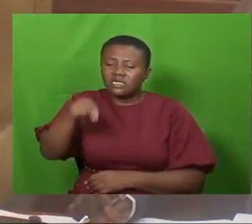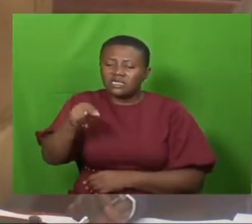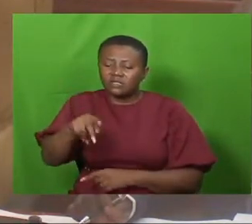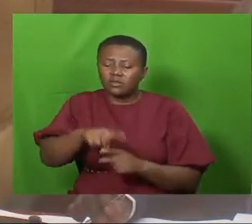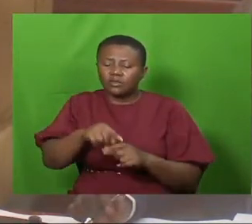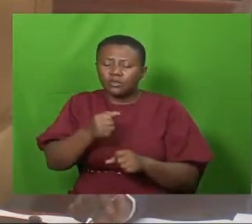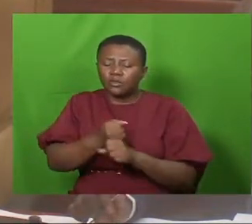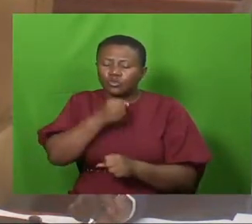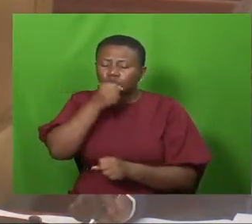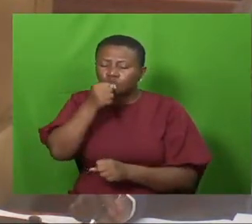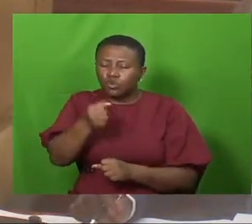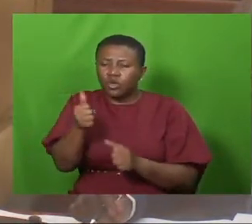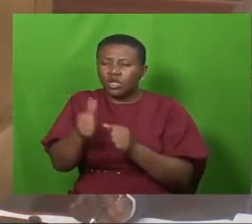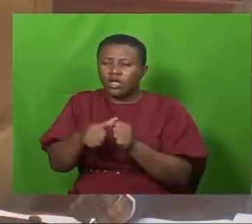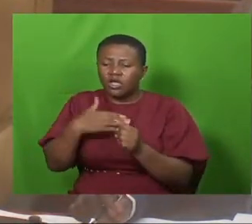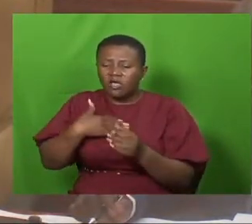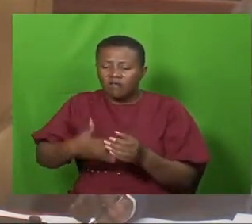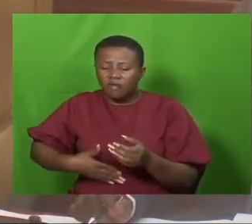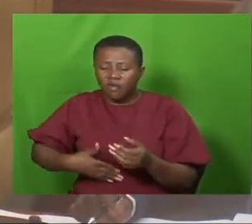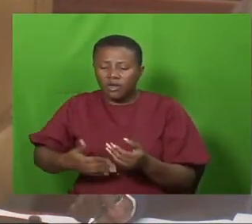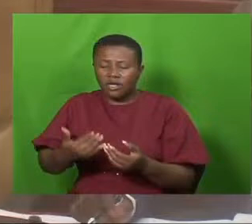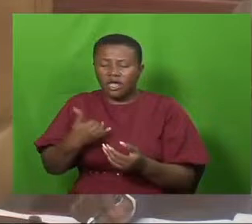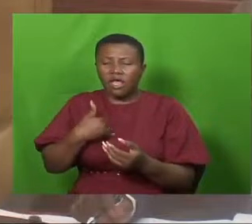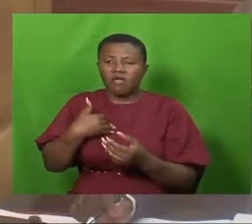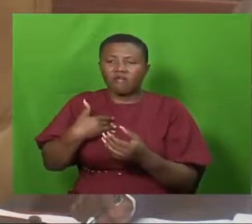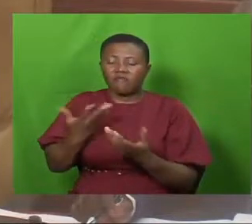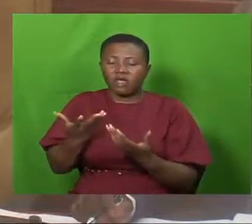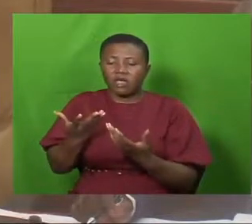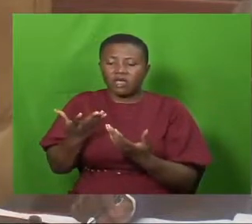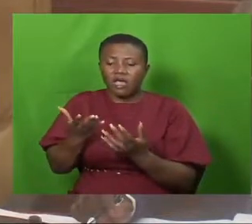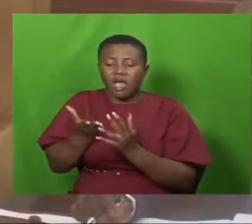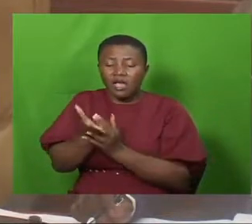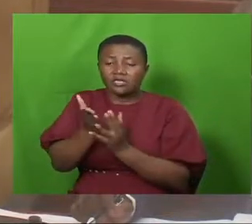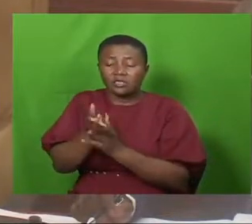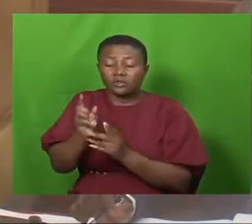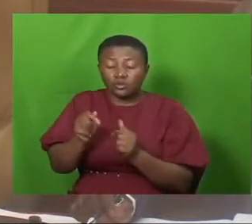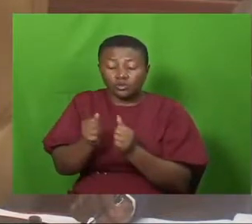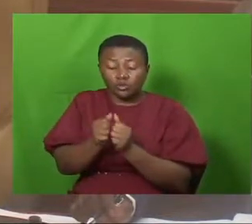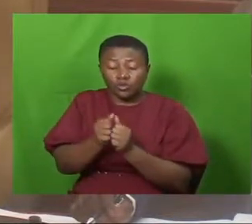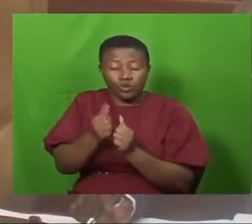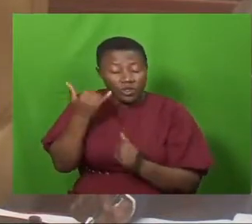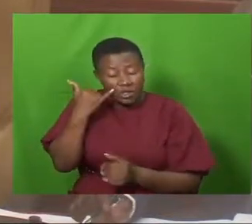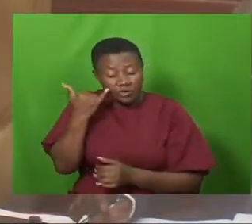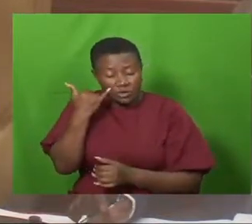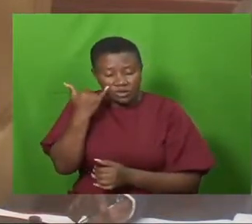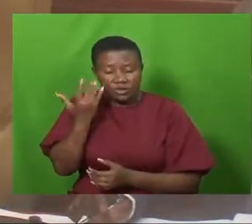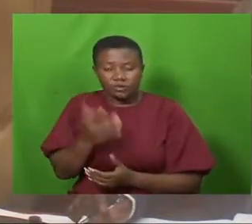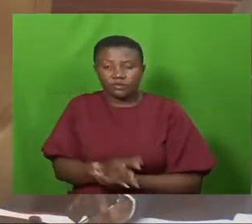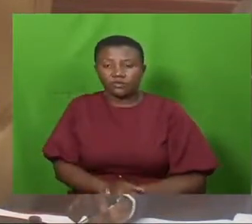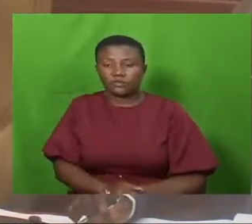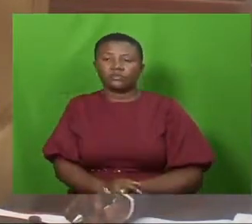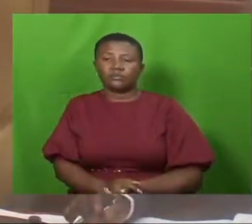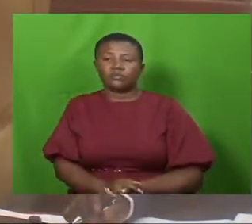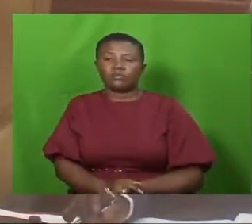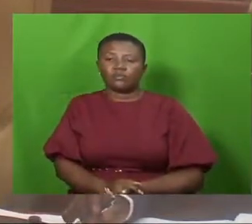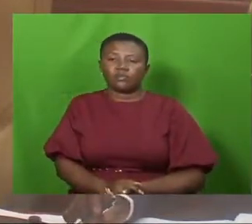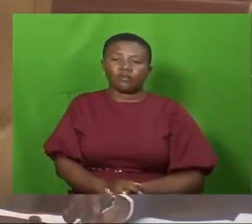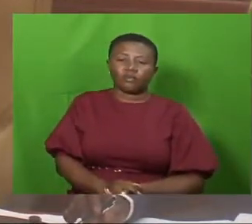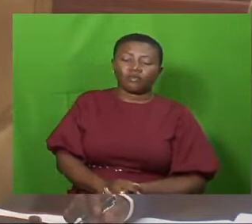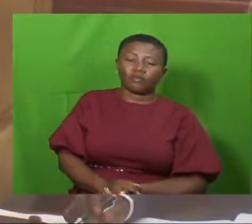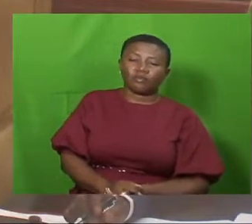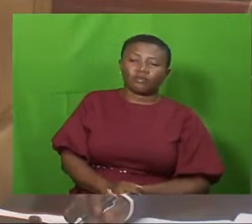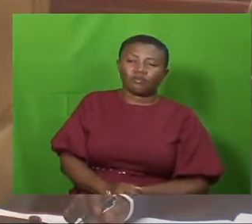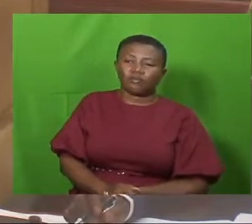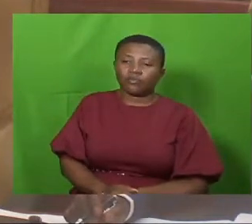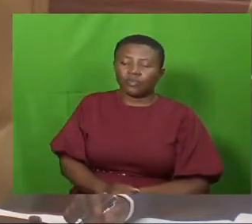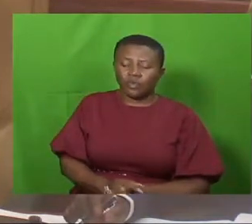country is fully connected. The President spoke about some of the initiatives that were undertaken. And with the